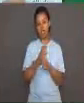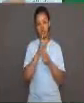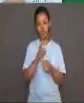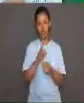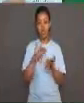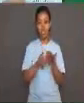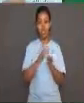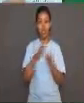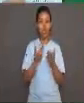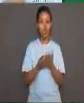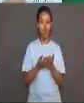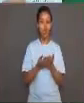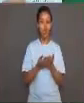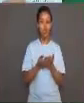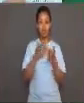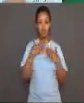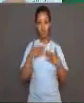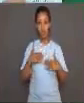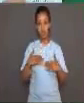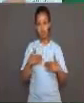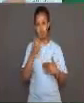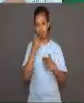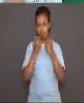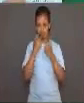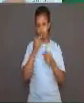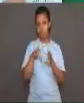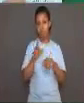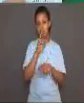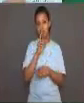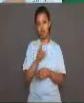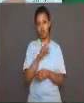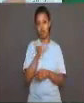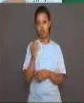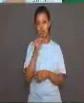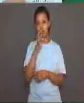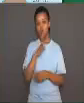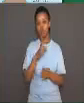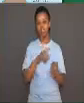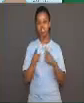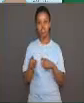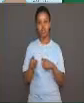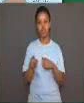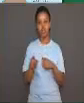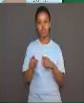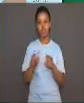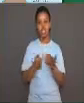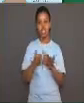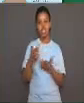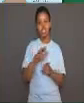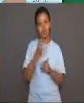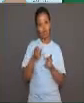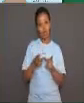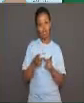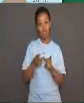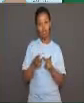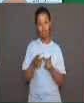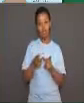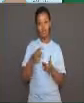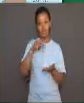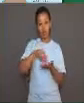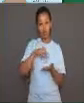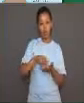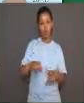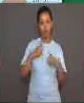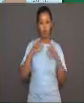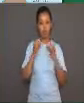adaptations made by the body provided humans with a survival advantage. They